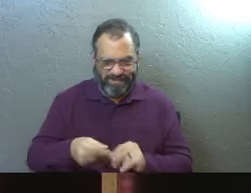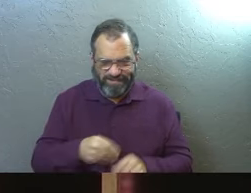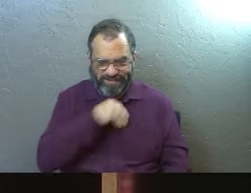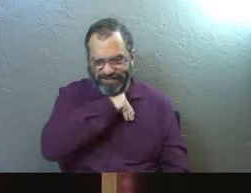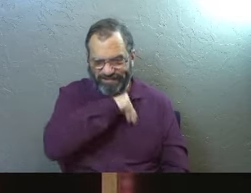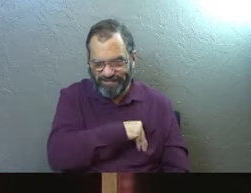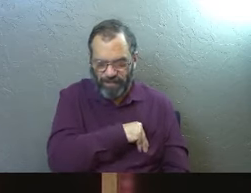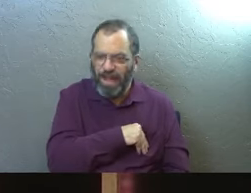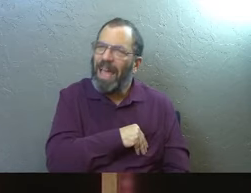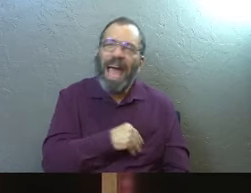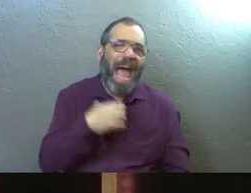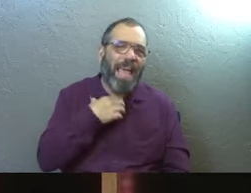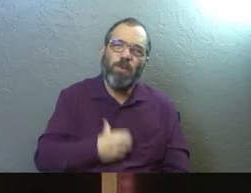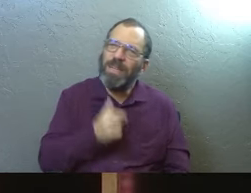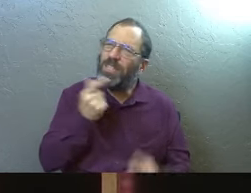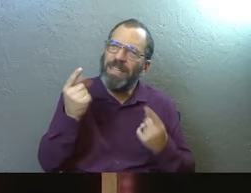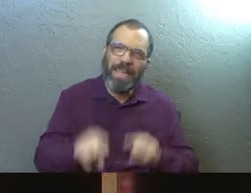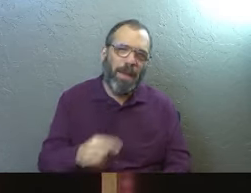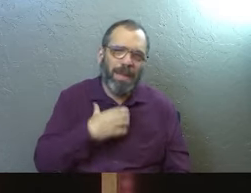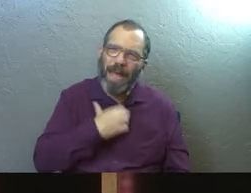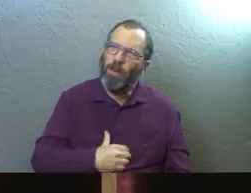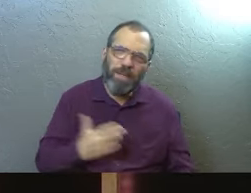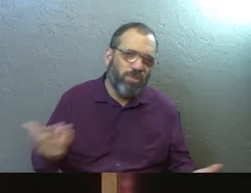I wish that had not happened.